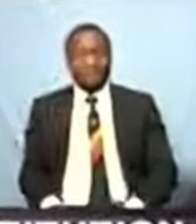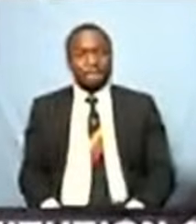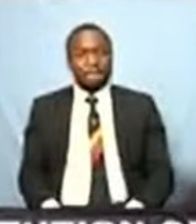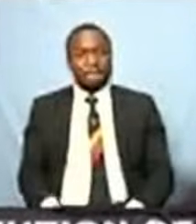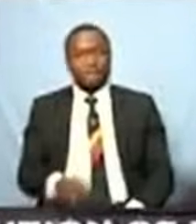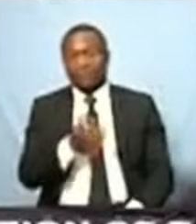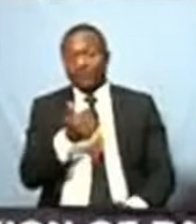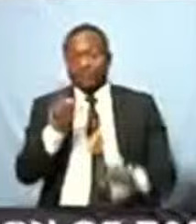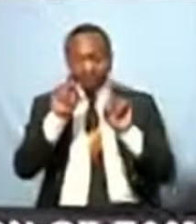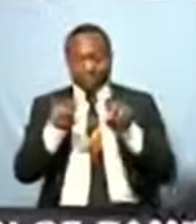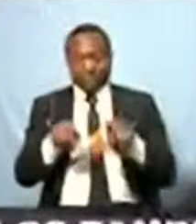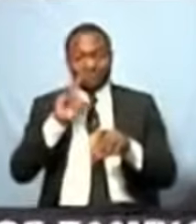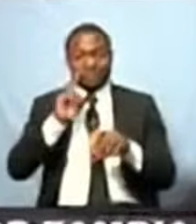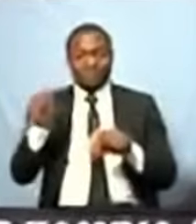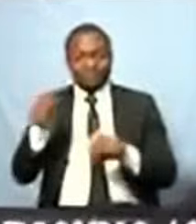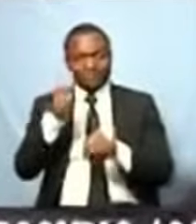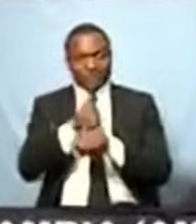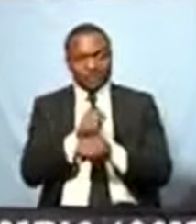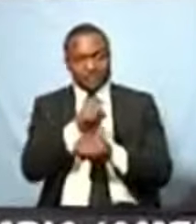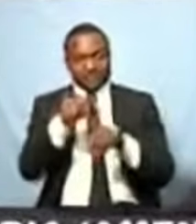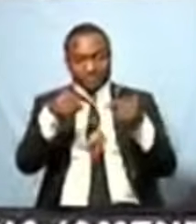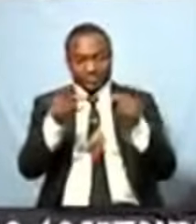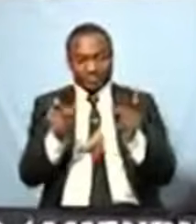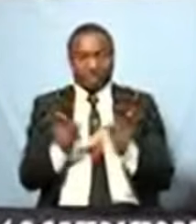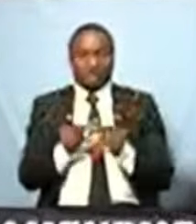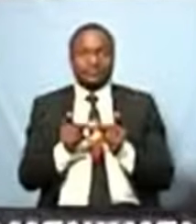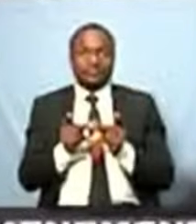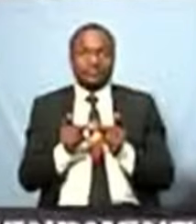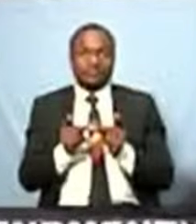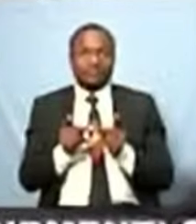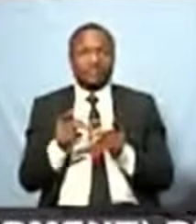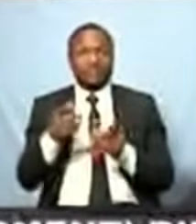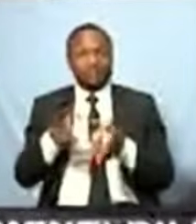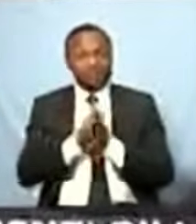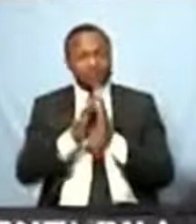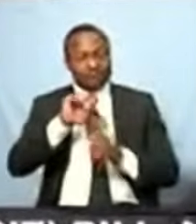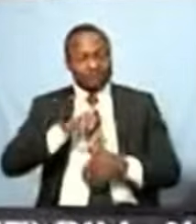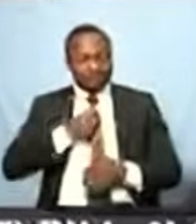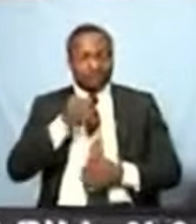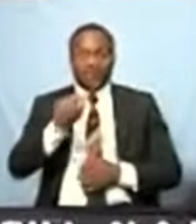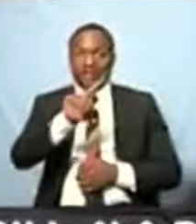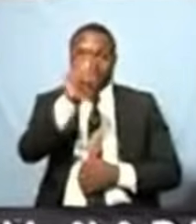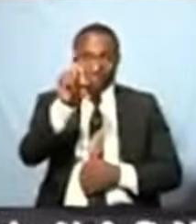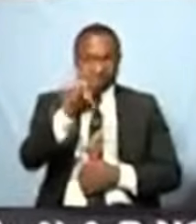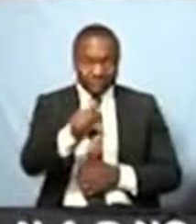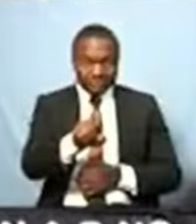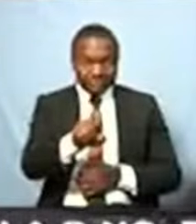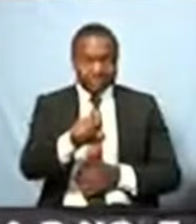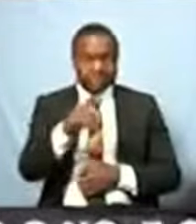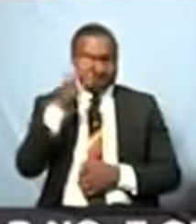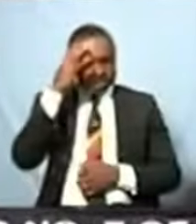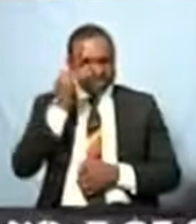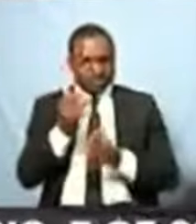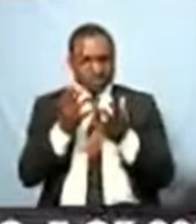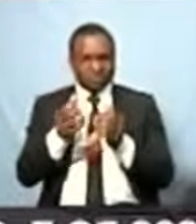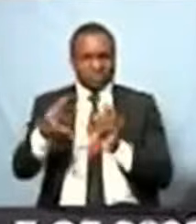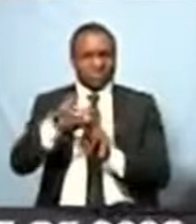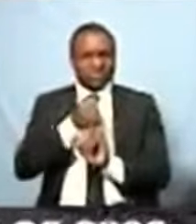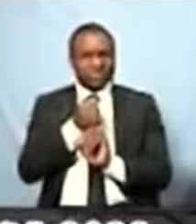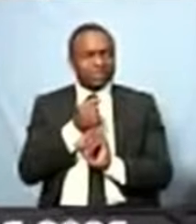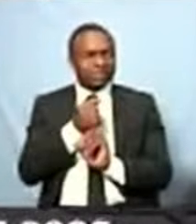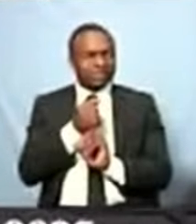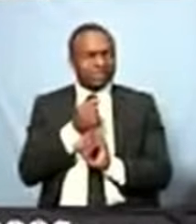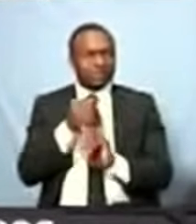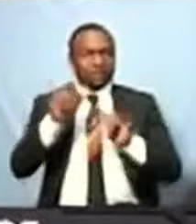of any person that should be appointed to that position. I ask myself a question: what do you want to achieve